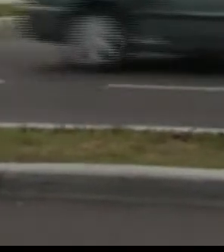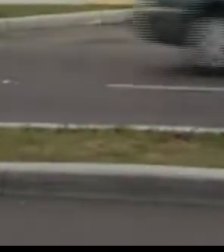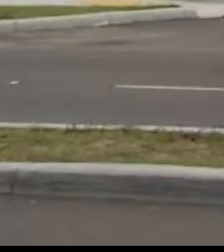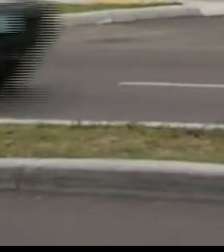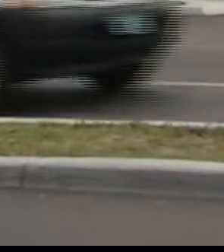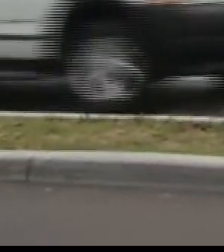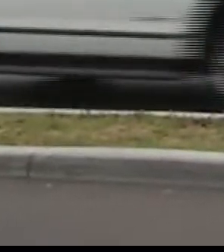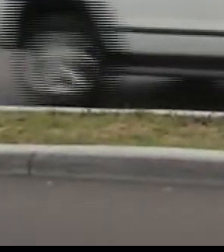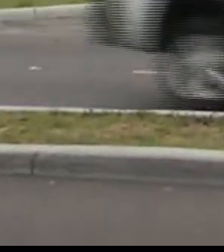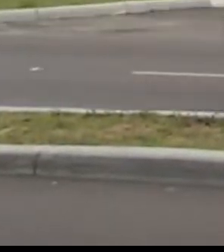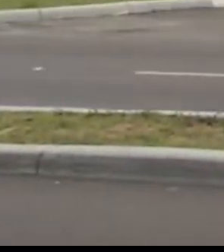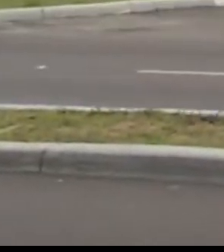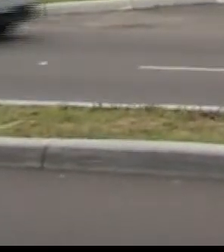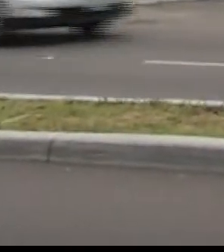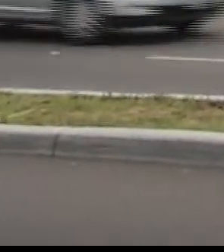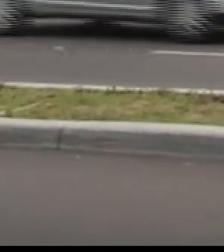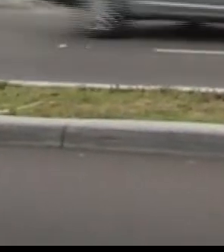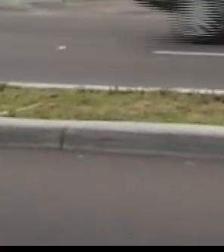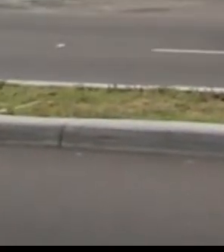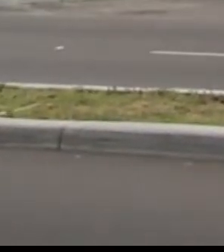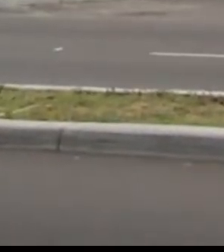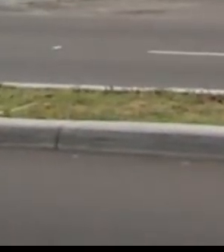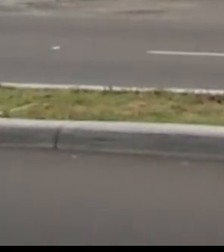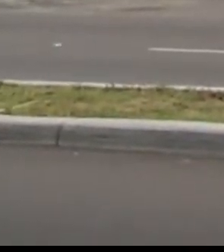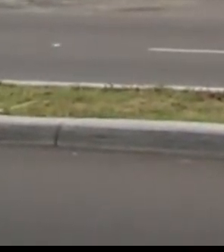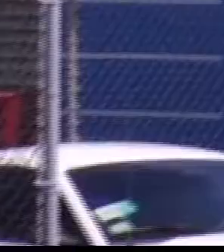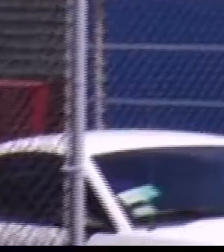keeping close tabs on that oil leak in Marathon.